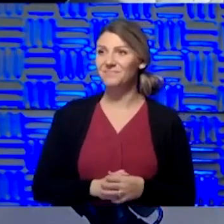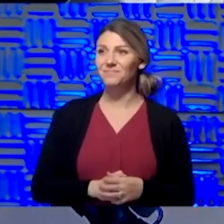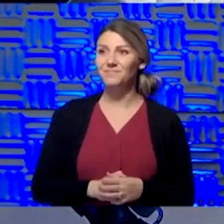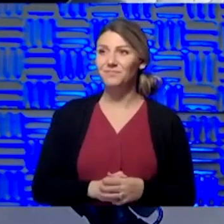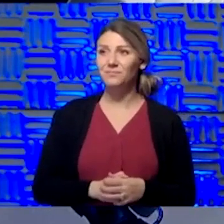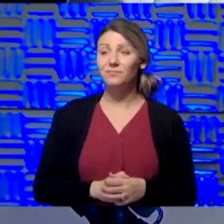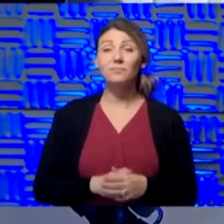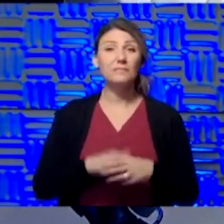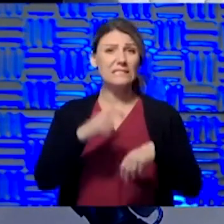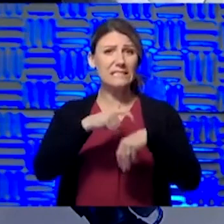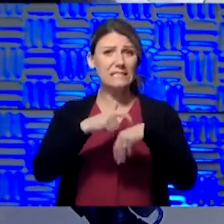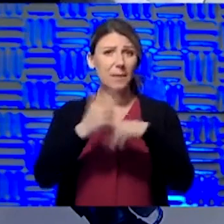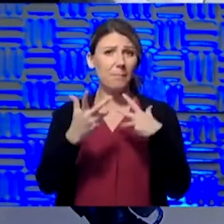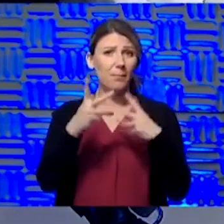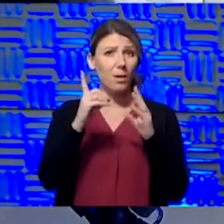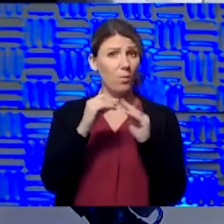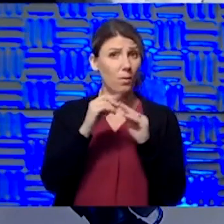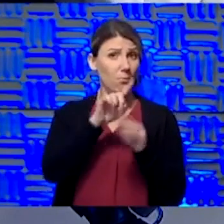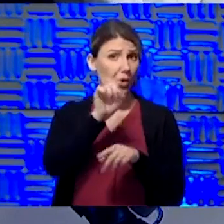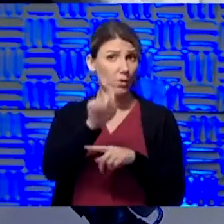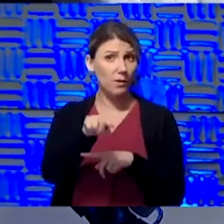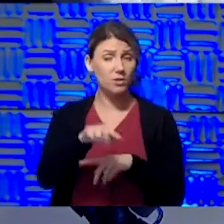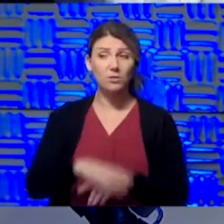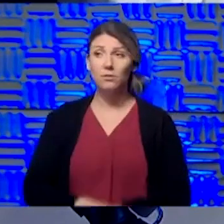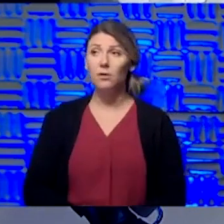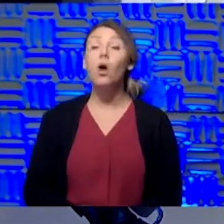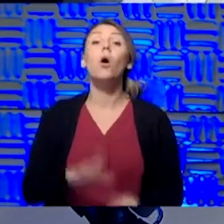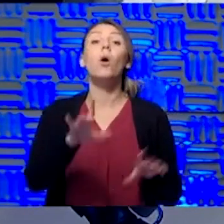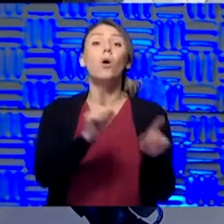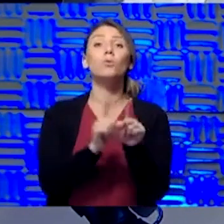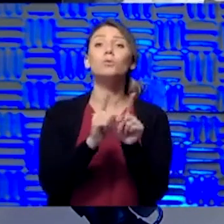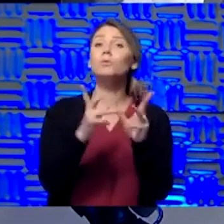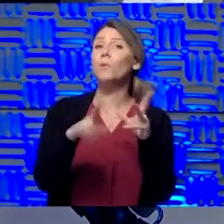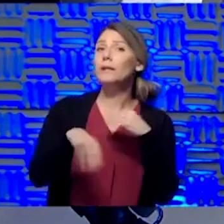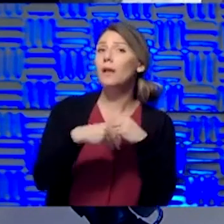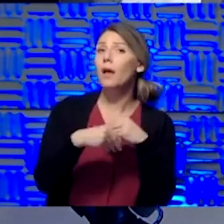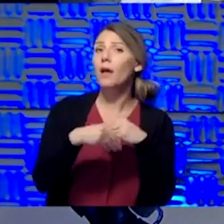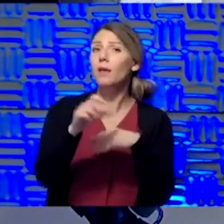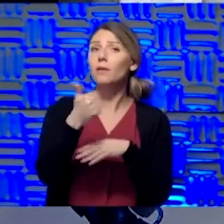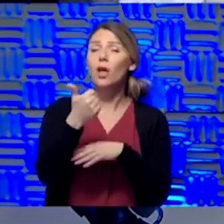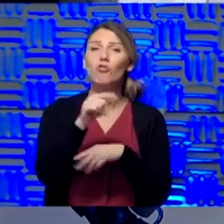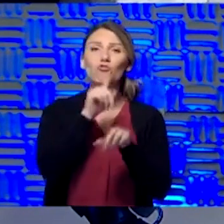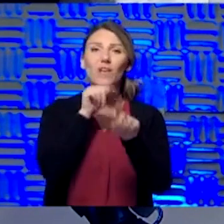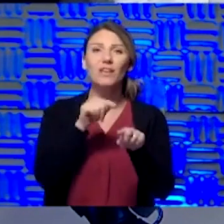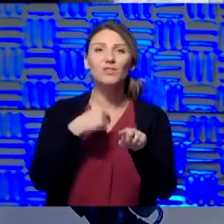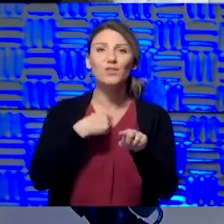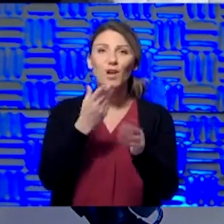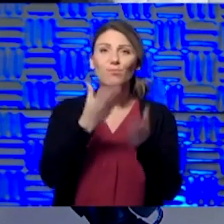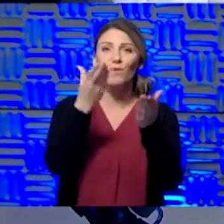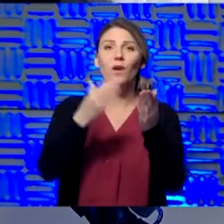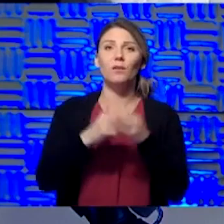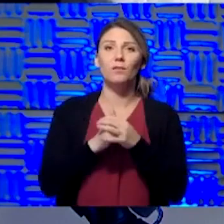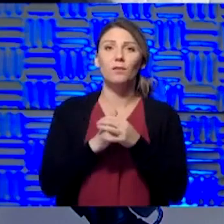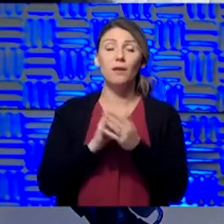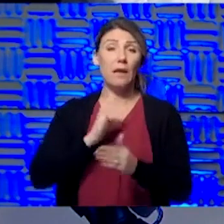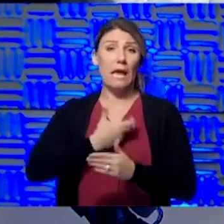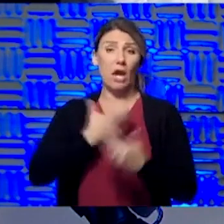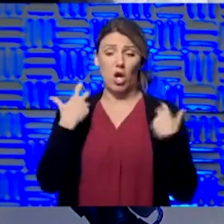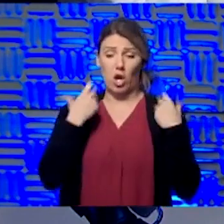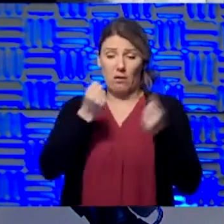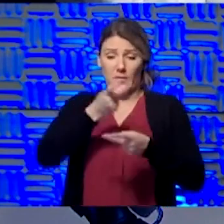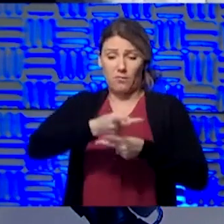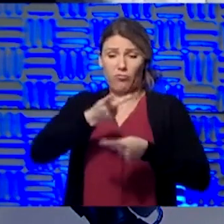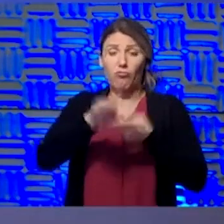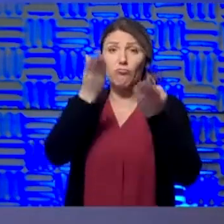All right, we have time for probably one more question. And I would also like to add on to one of the other answers that I gave, about our healthcare